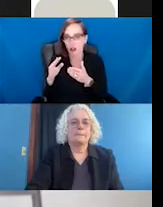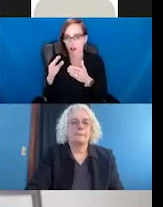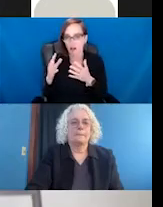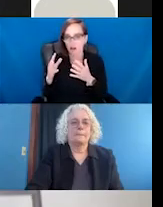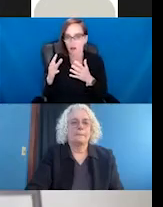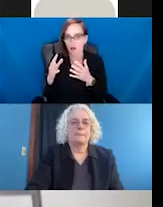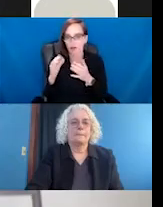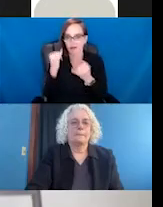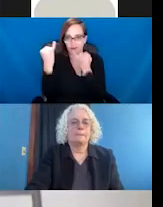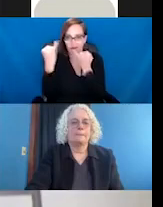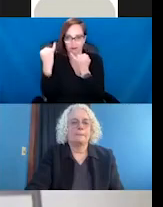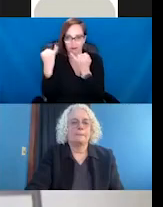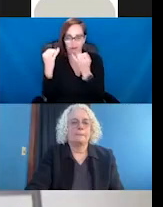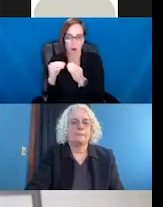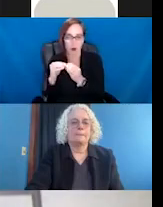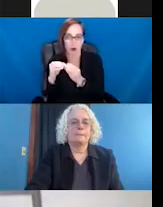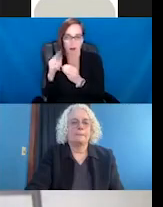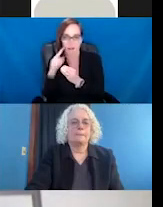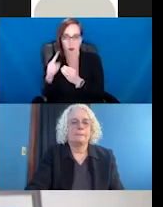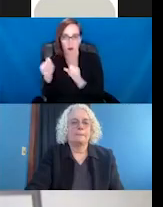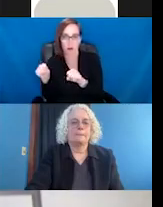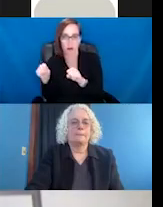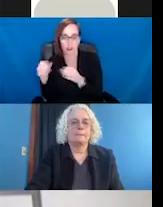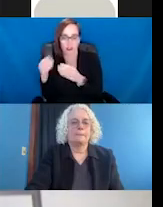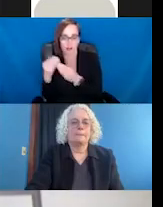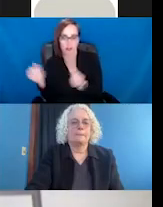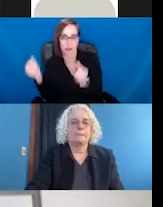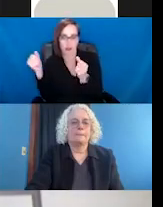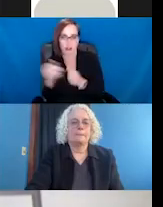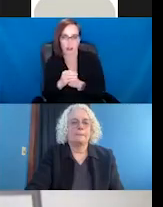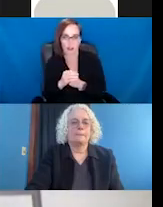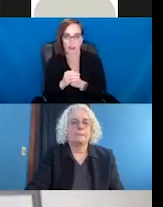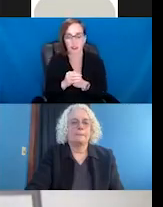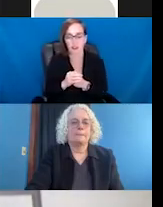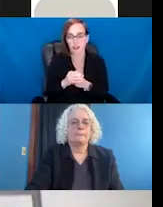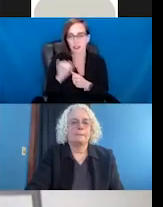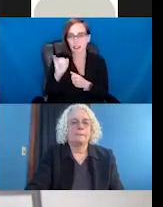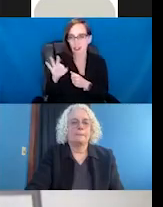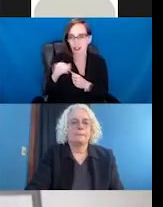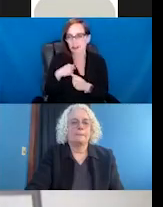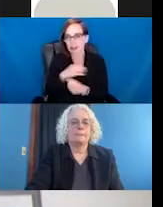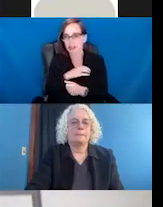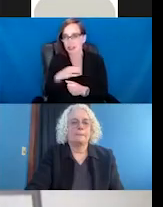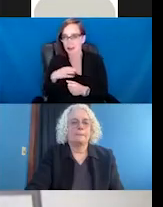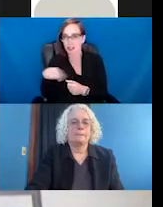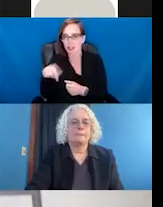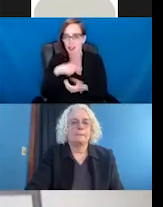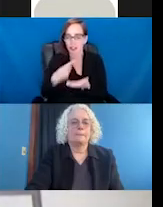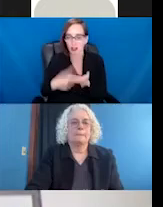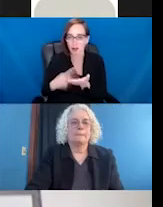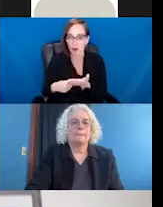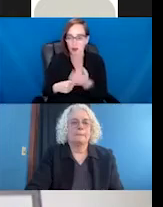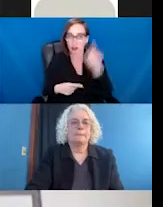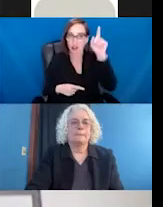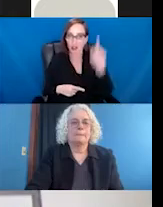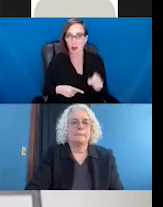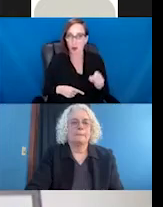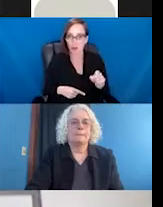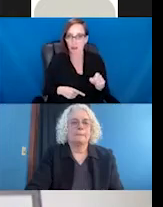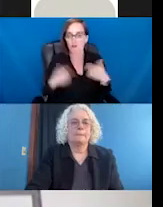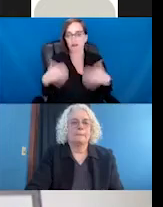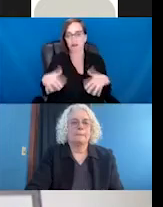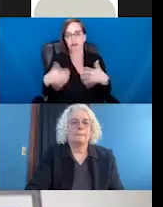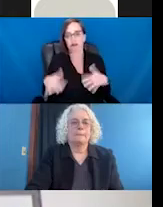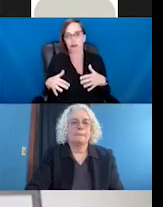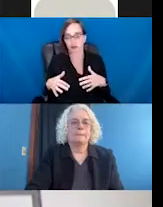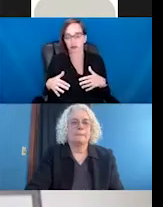Jeff and I and the commissioners and the staff were just kind of talking about it, I mean, these were the big themes that I